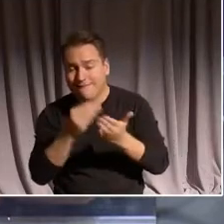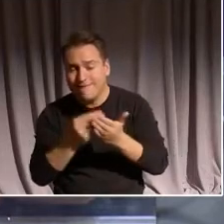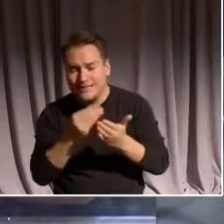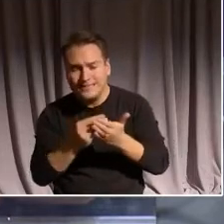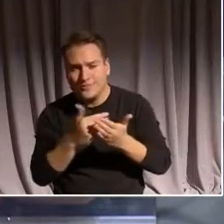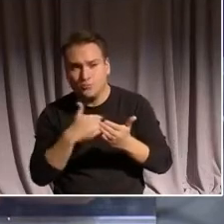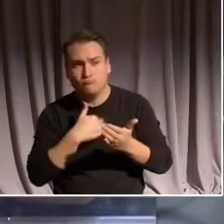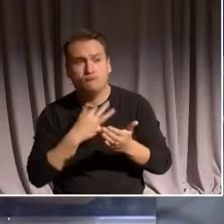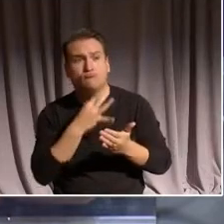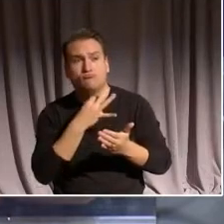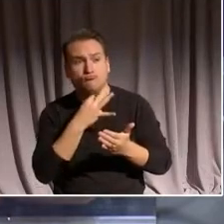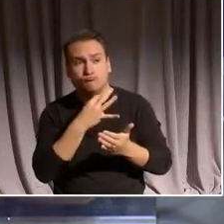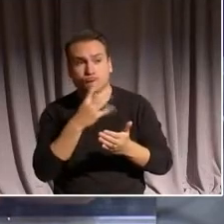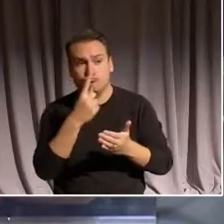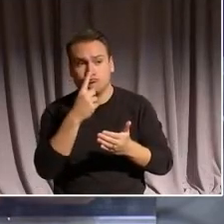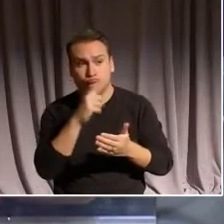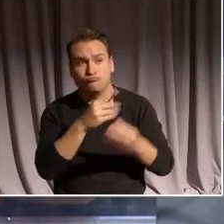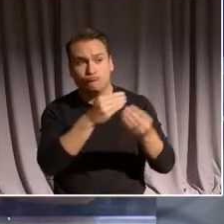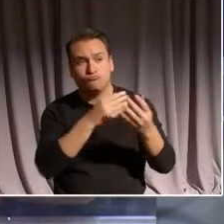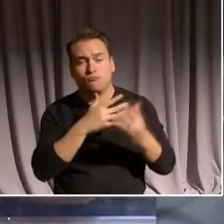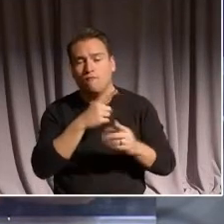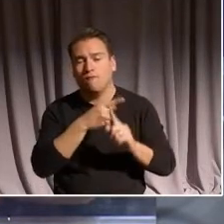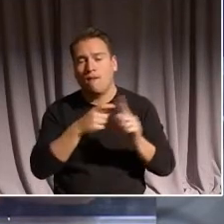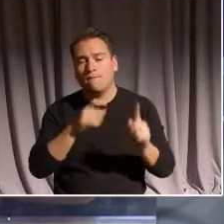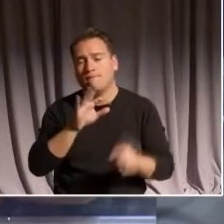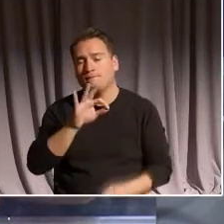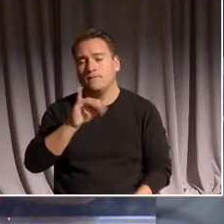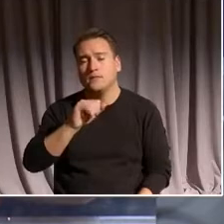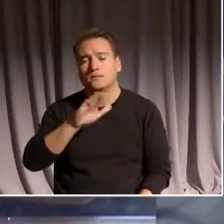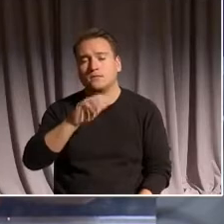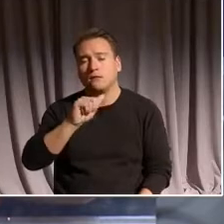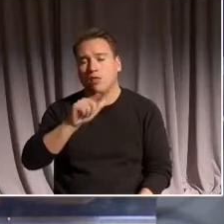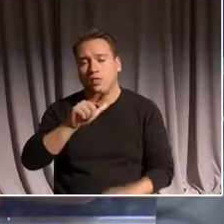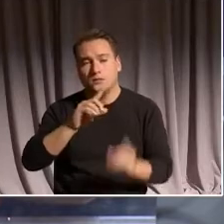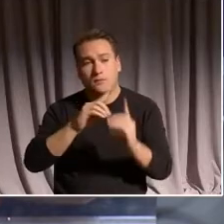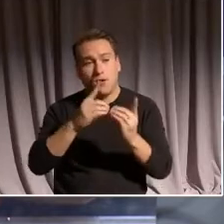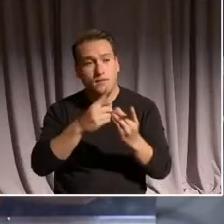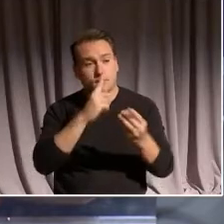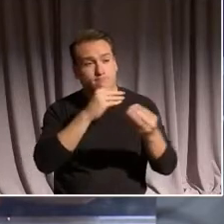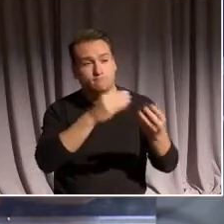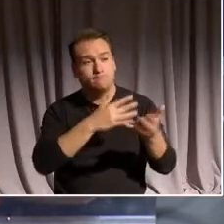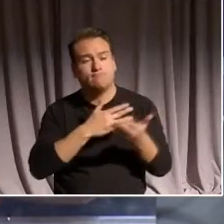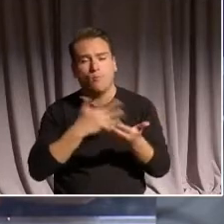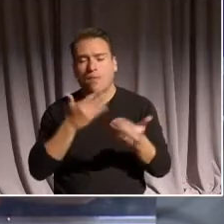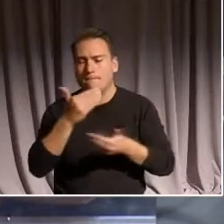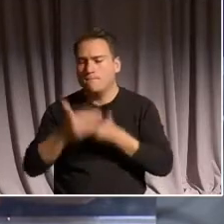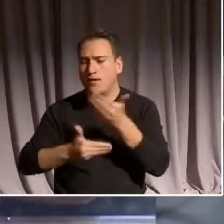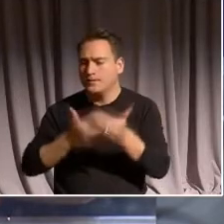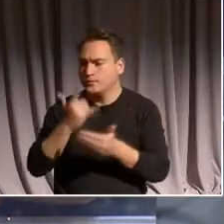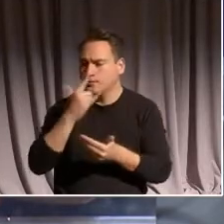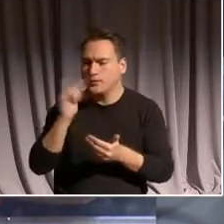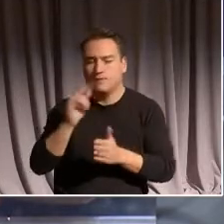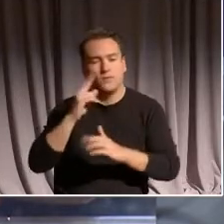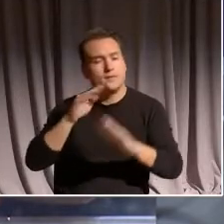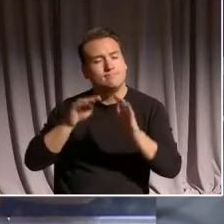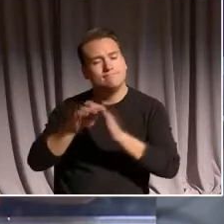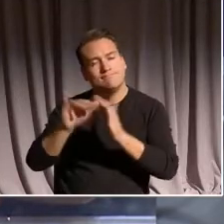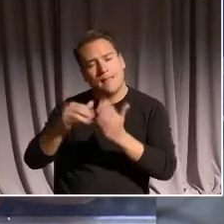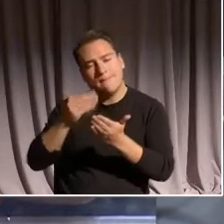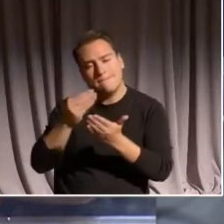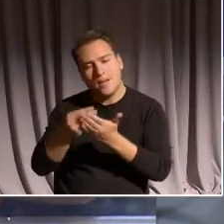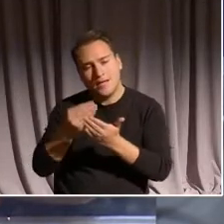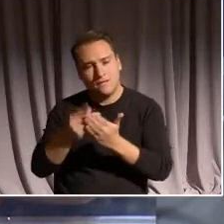more about, maybe from the fiscal department or something, what the process is for accessing funds for